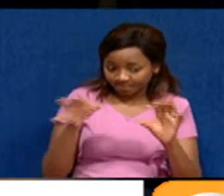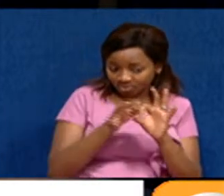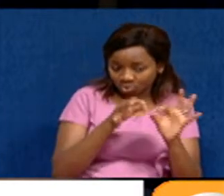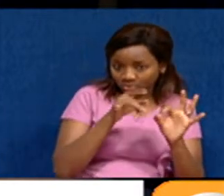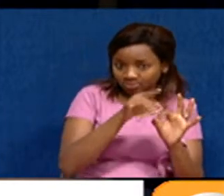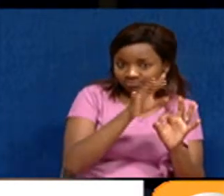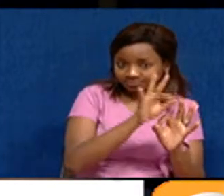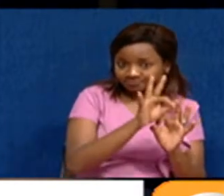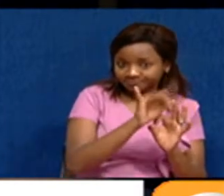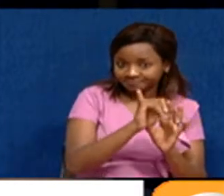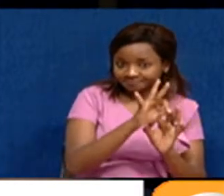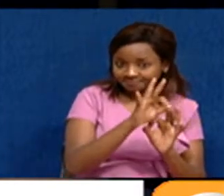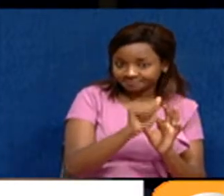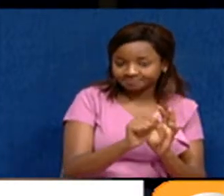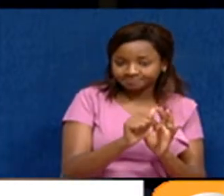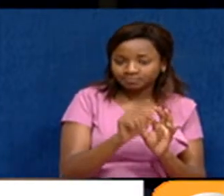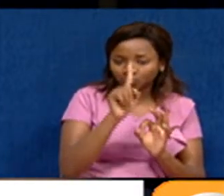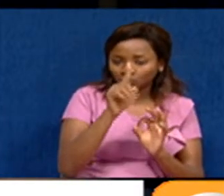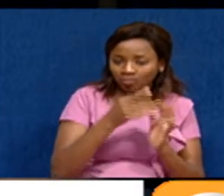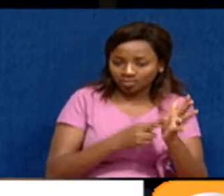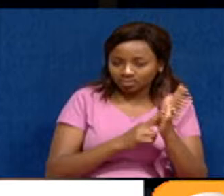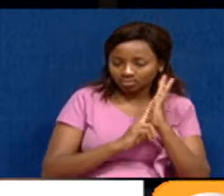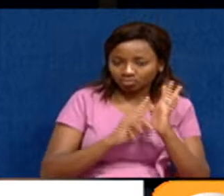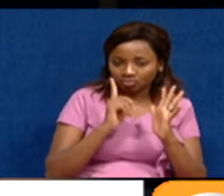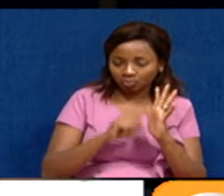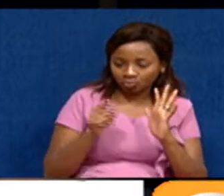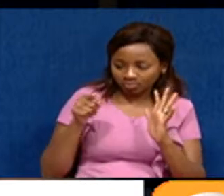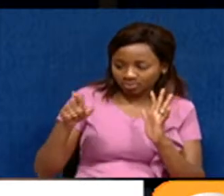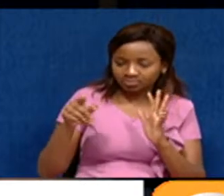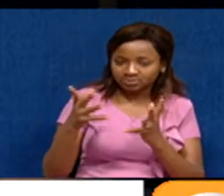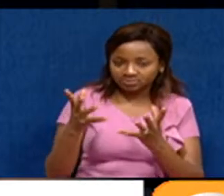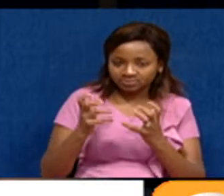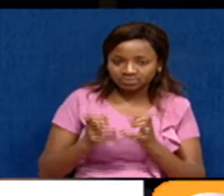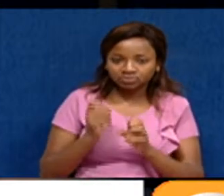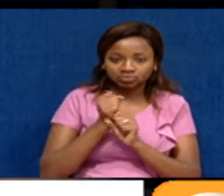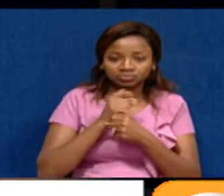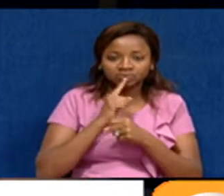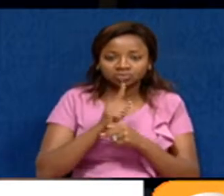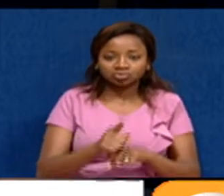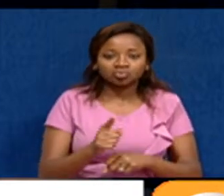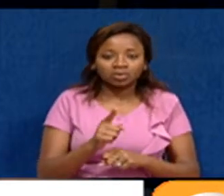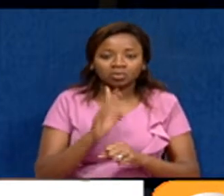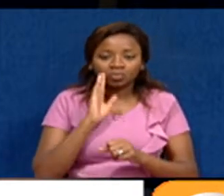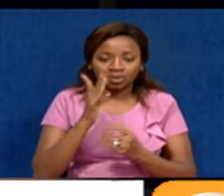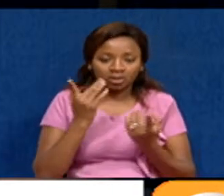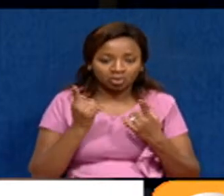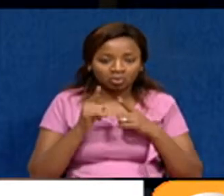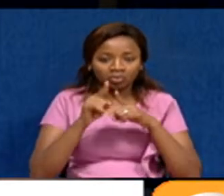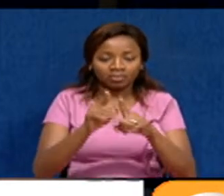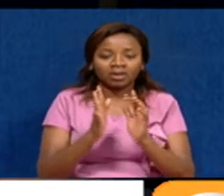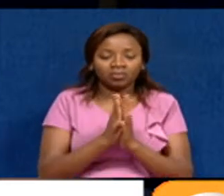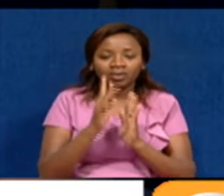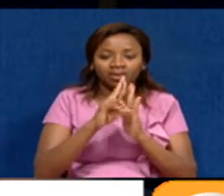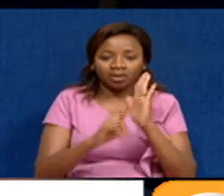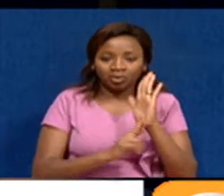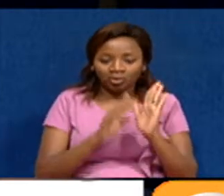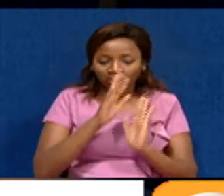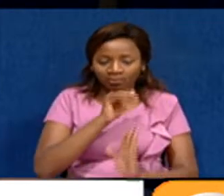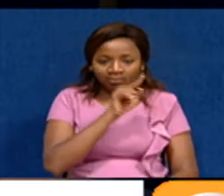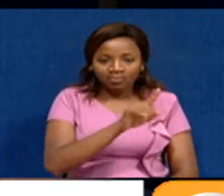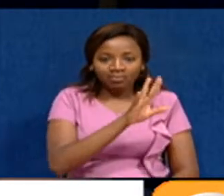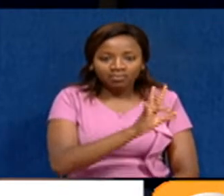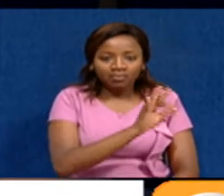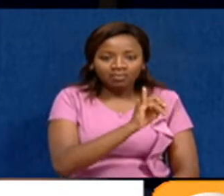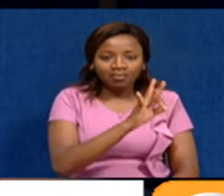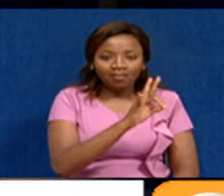is to do an undertaking that they will comply with the statutes and the regulations of FIFA.